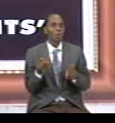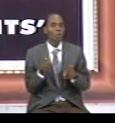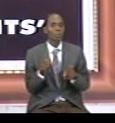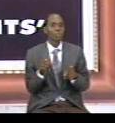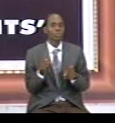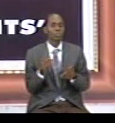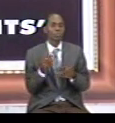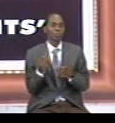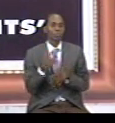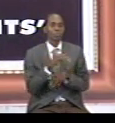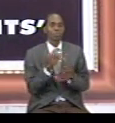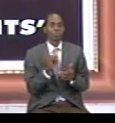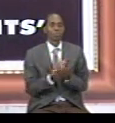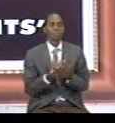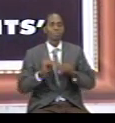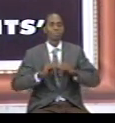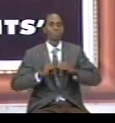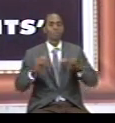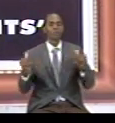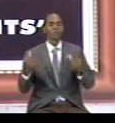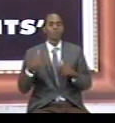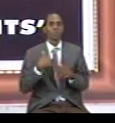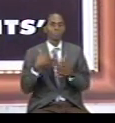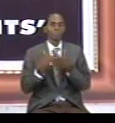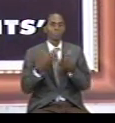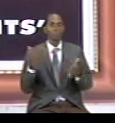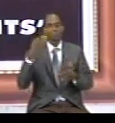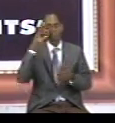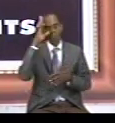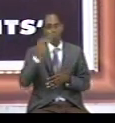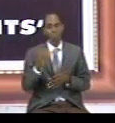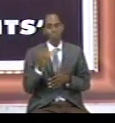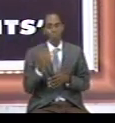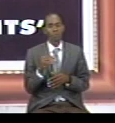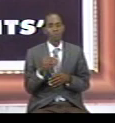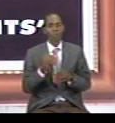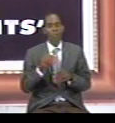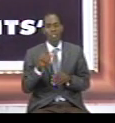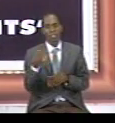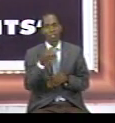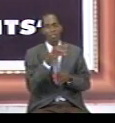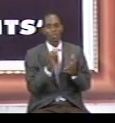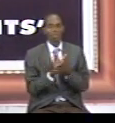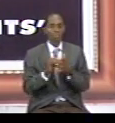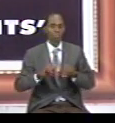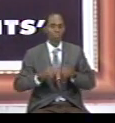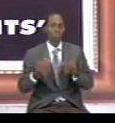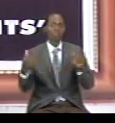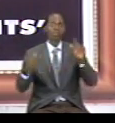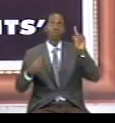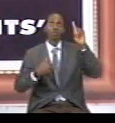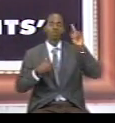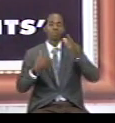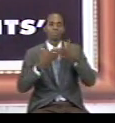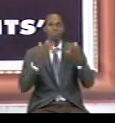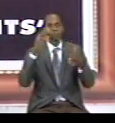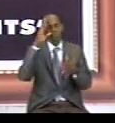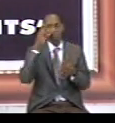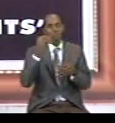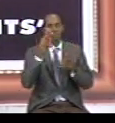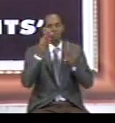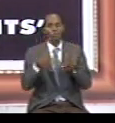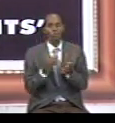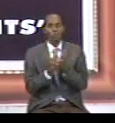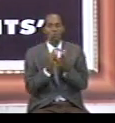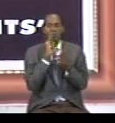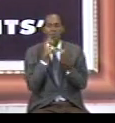me before men, he that denies me before men, the one that is so much afraid of